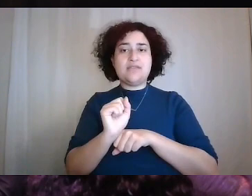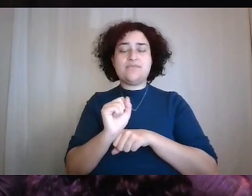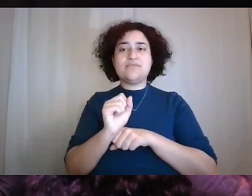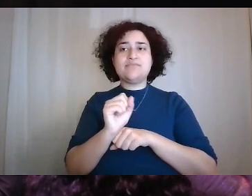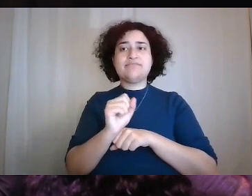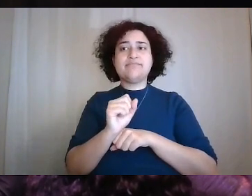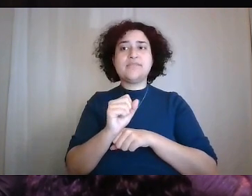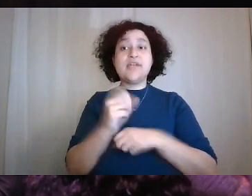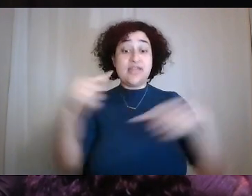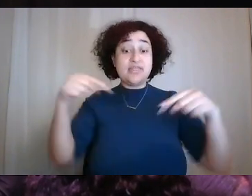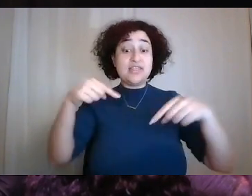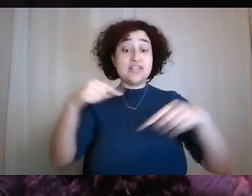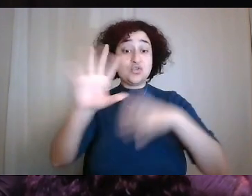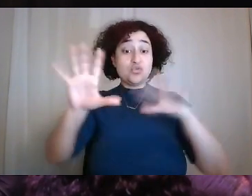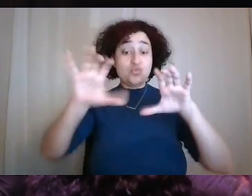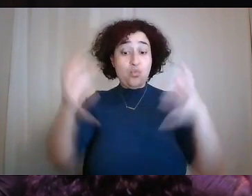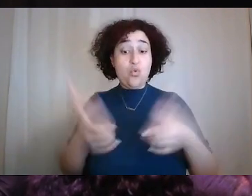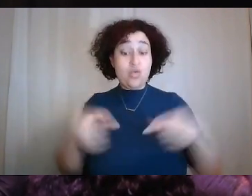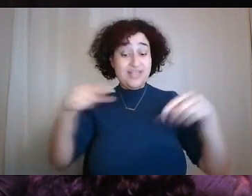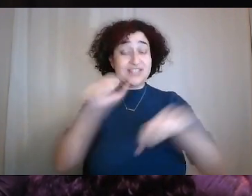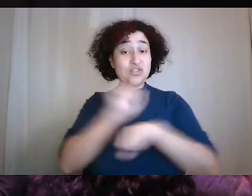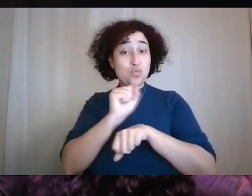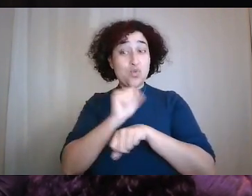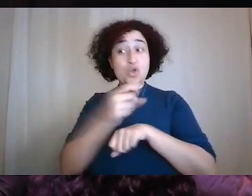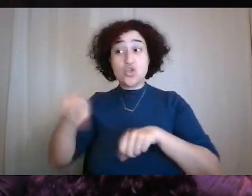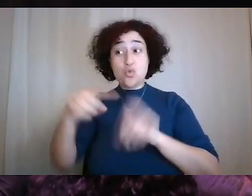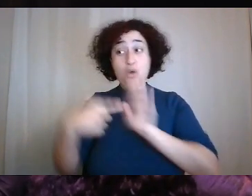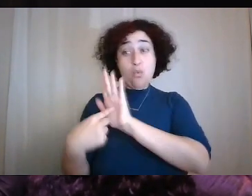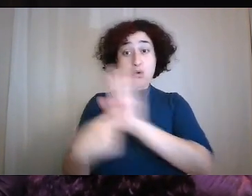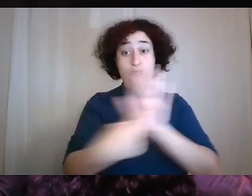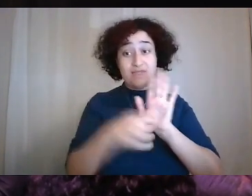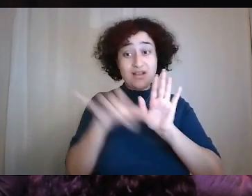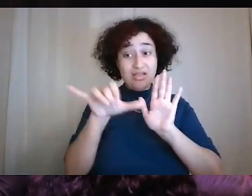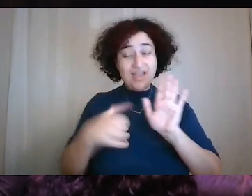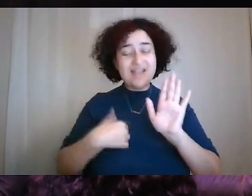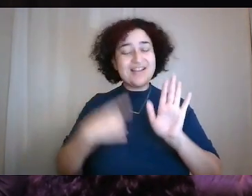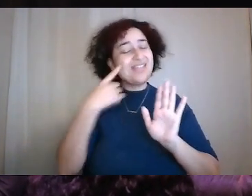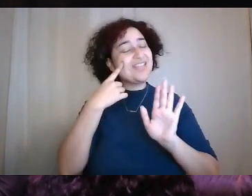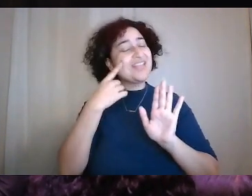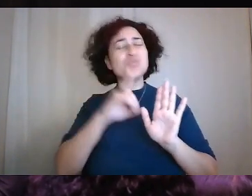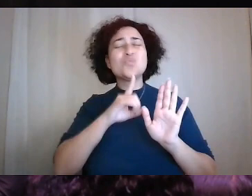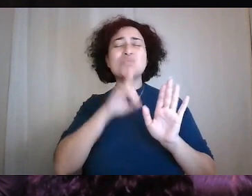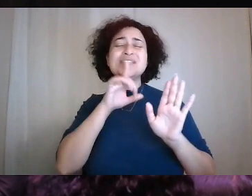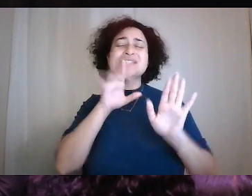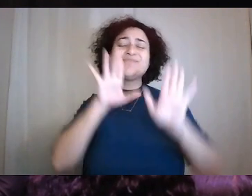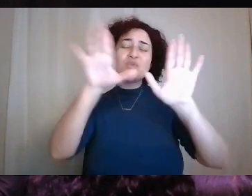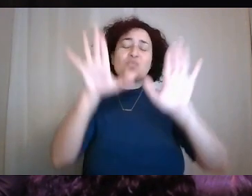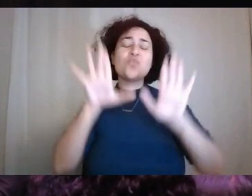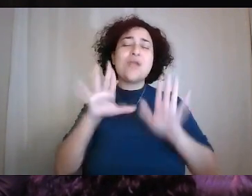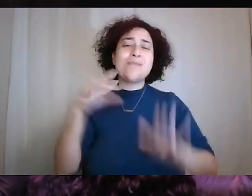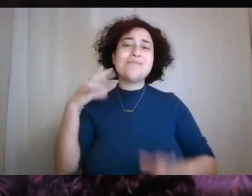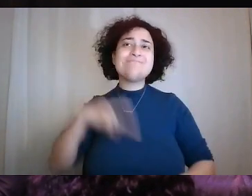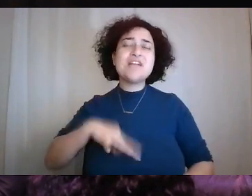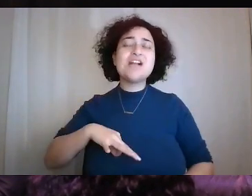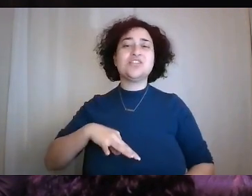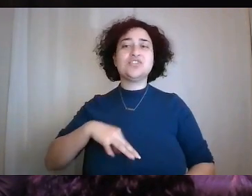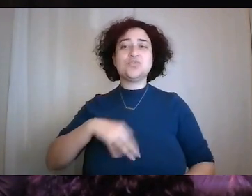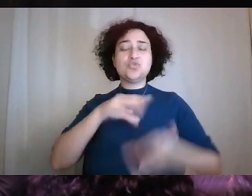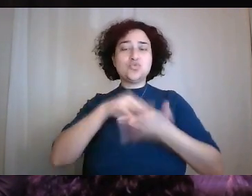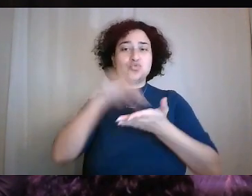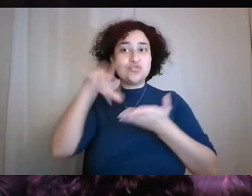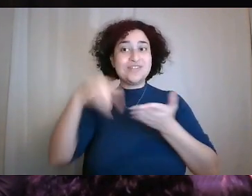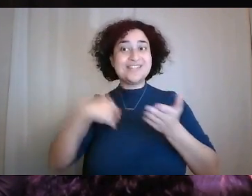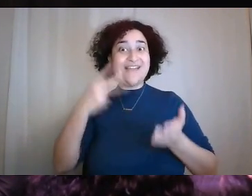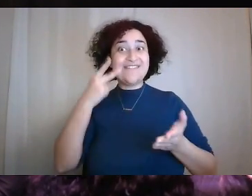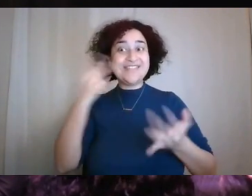world. And I think that is just such an incredible value to students, and I got to see it firsthand this semester